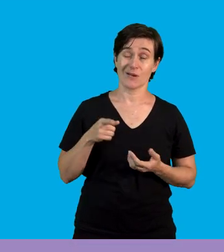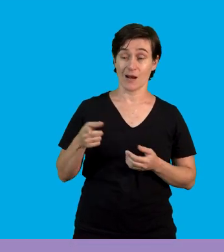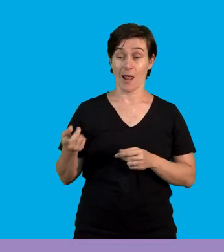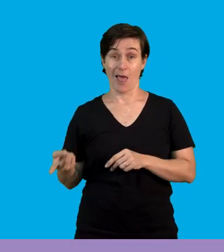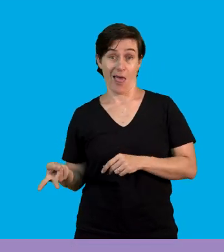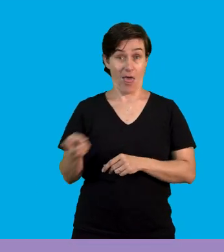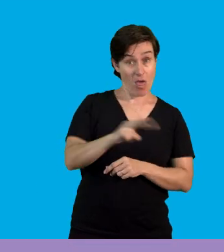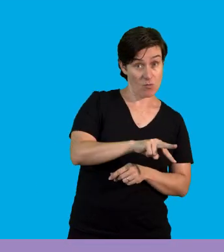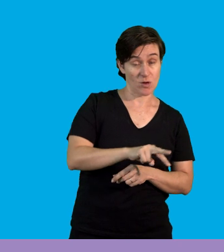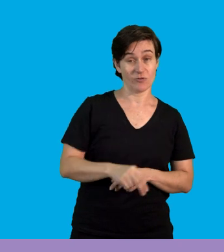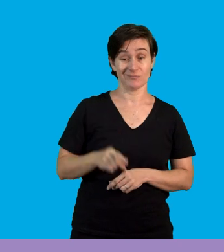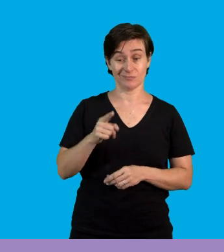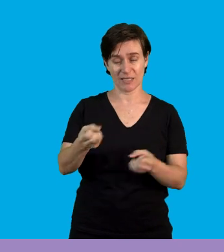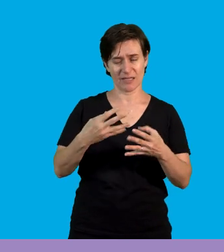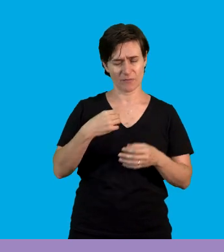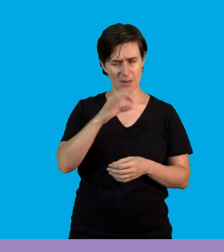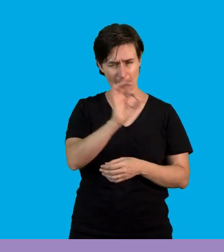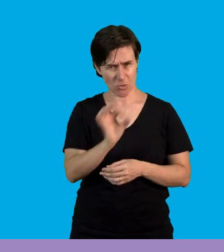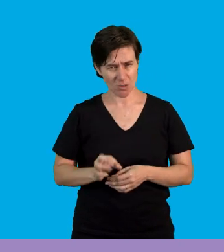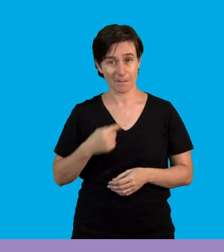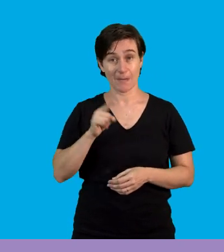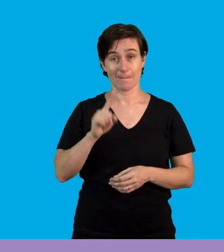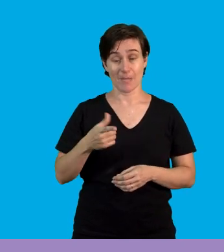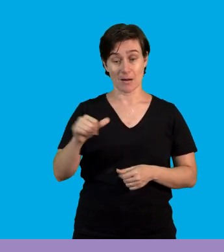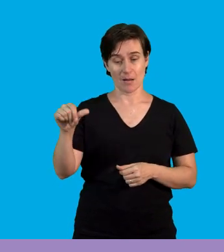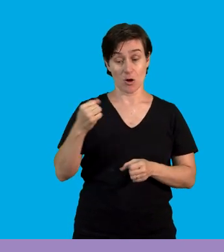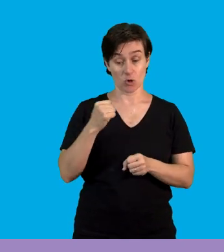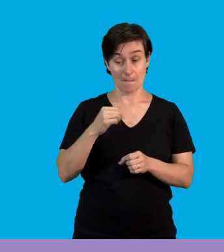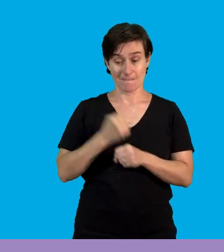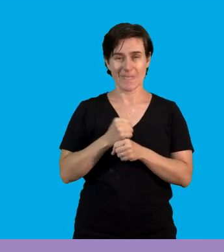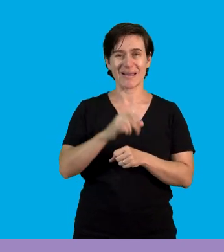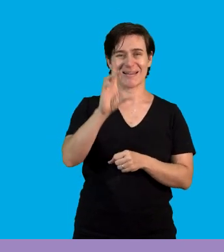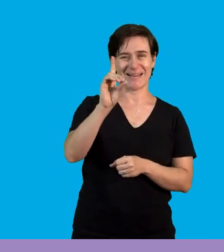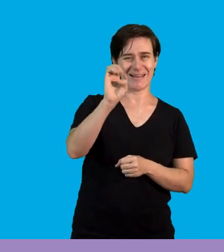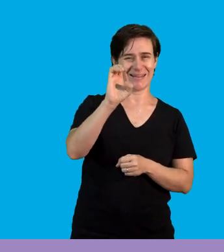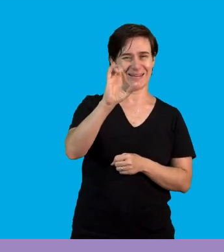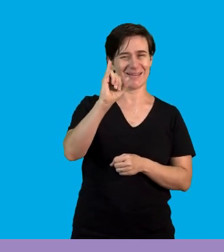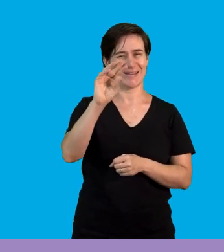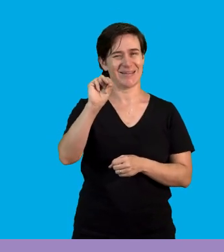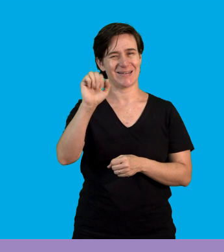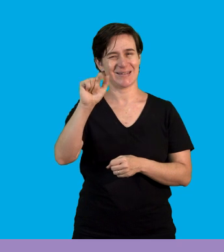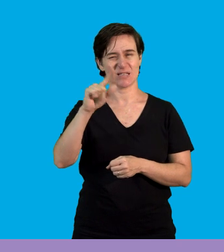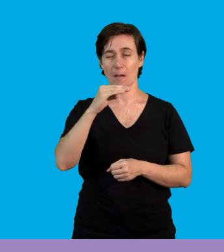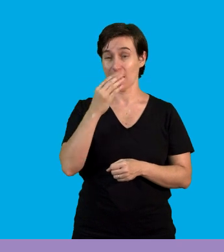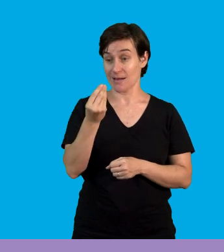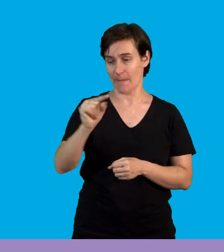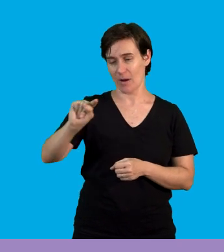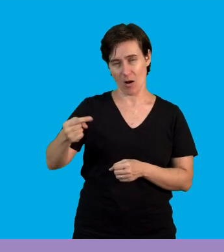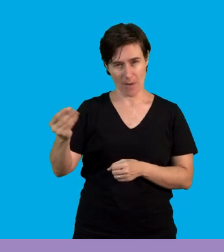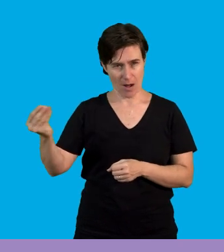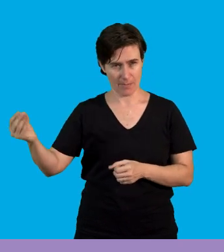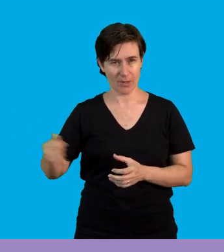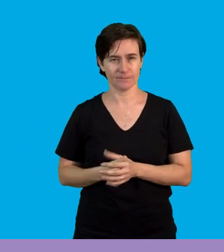percentage and we are to change it into a decimal. The method that we are using there is we must rewrite